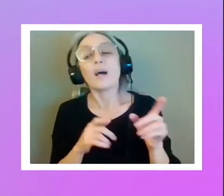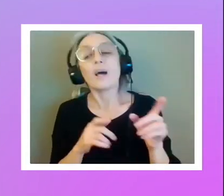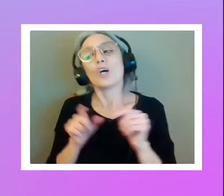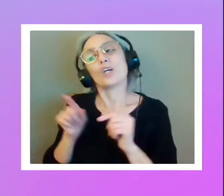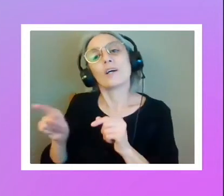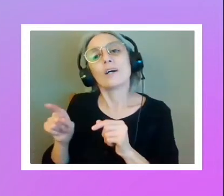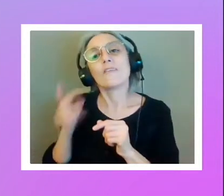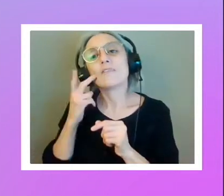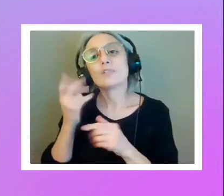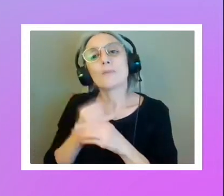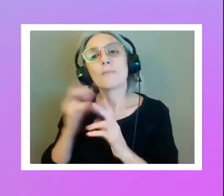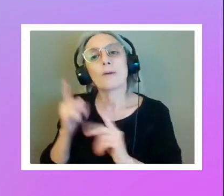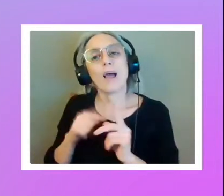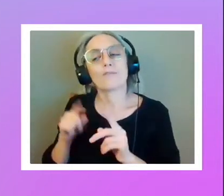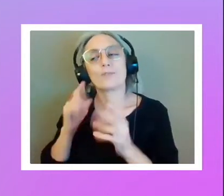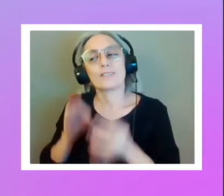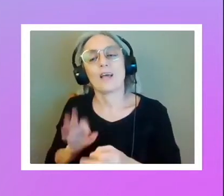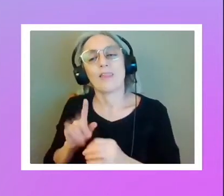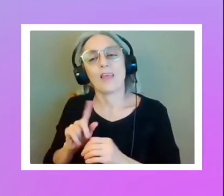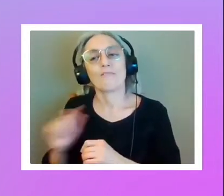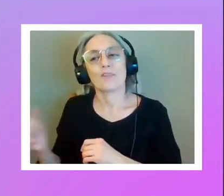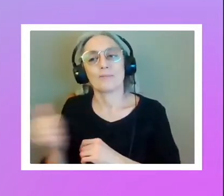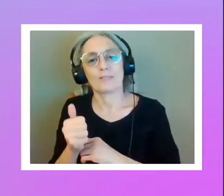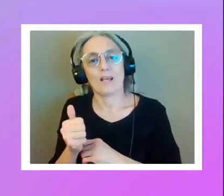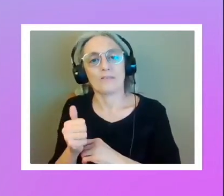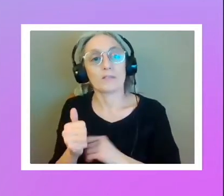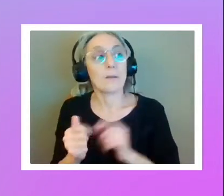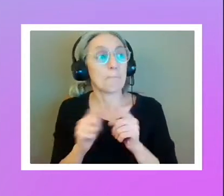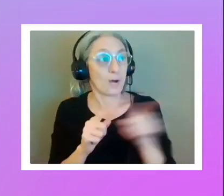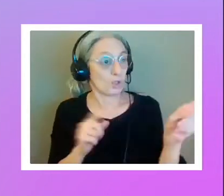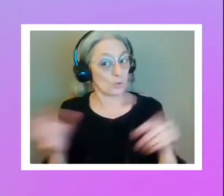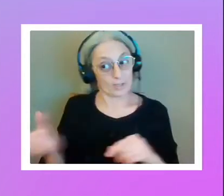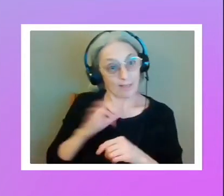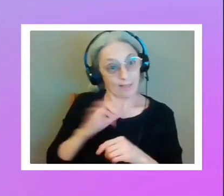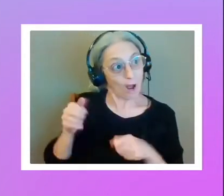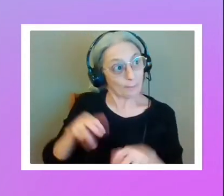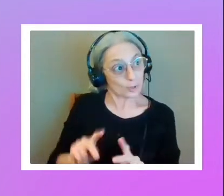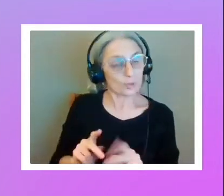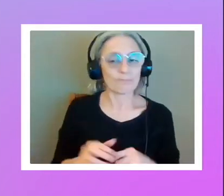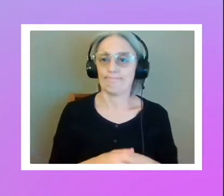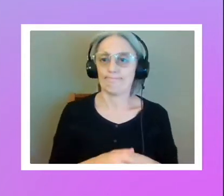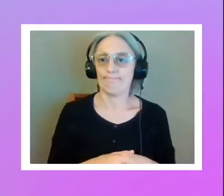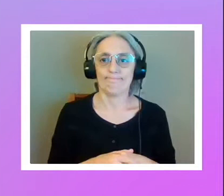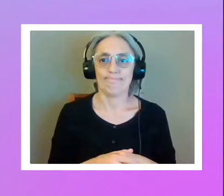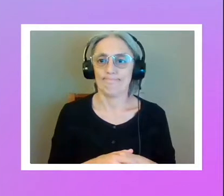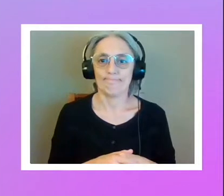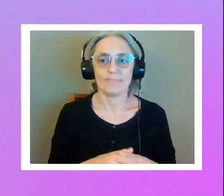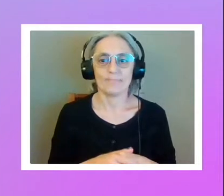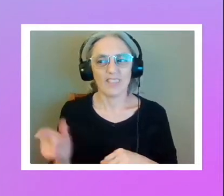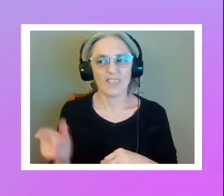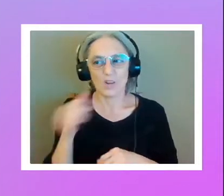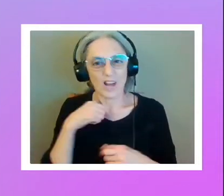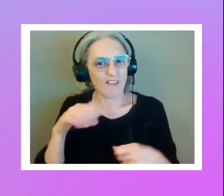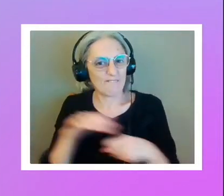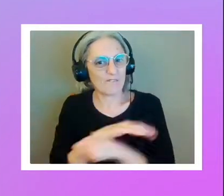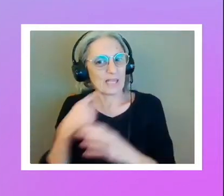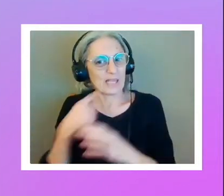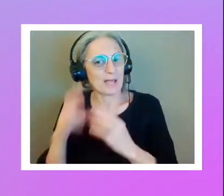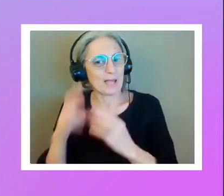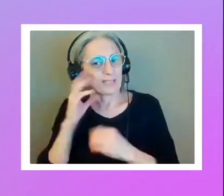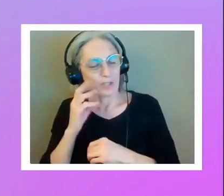alt tags. You understand how that seems? You took away their opportunity to have the full experience of their email.